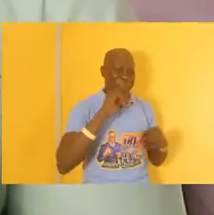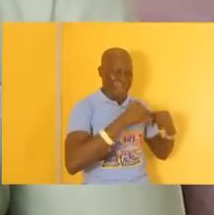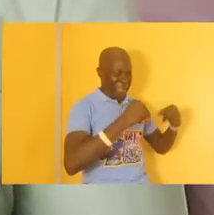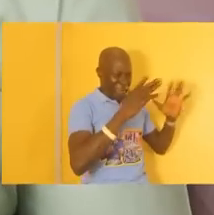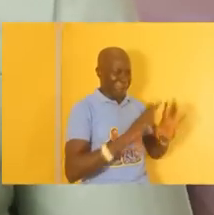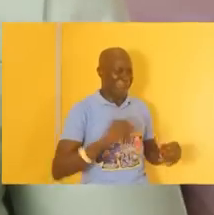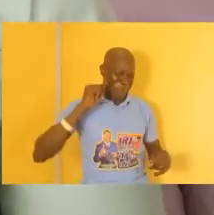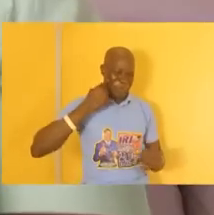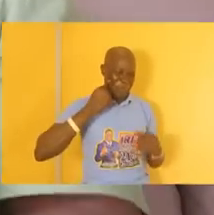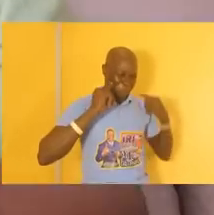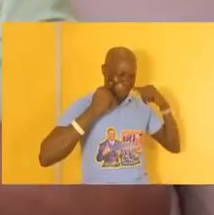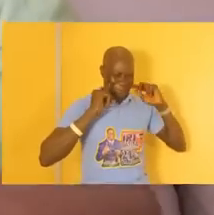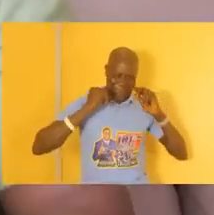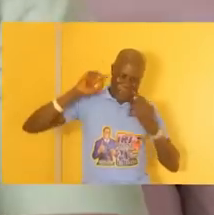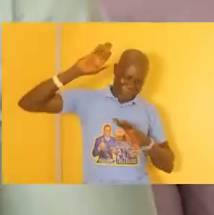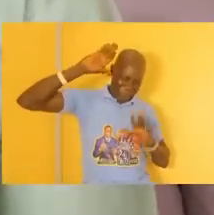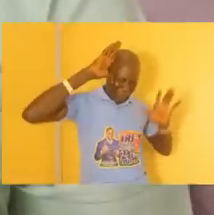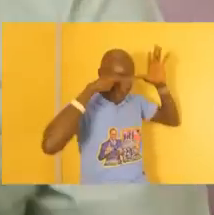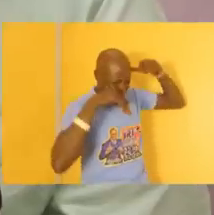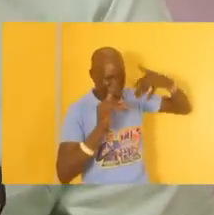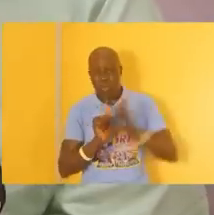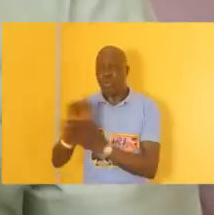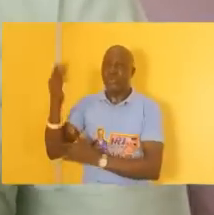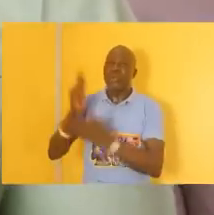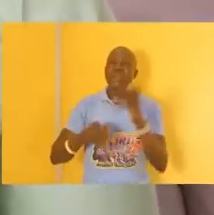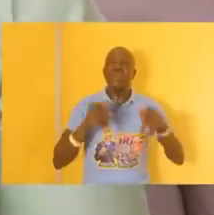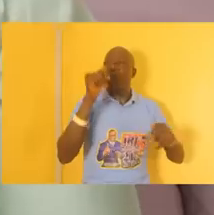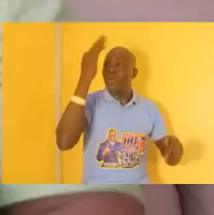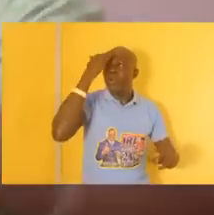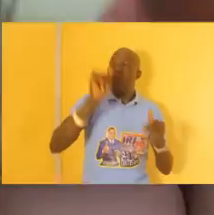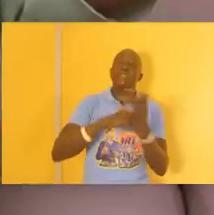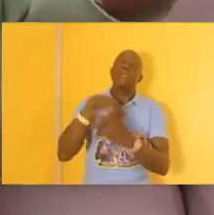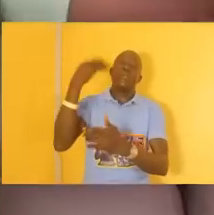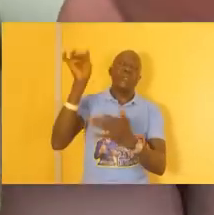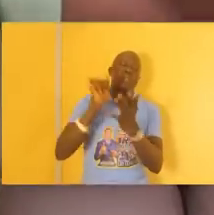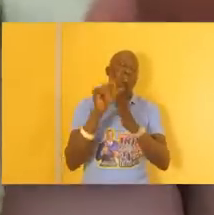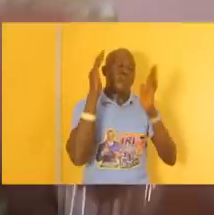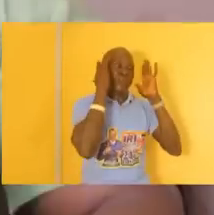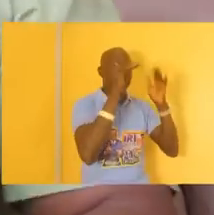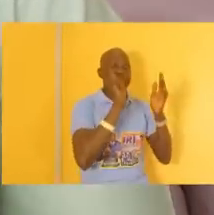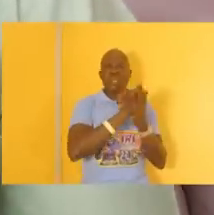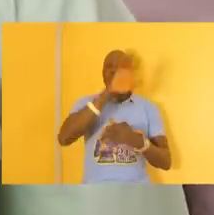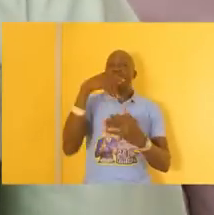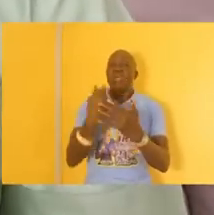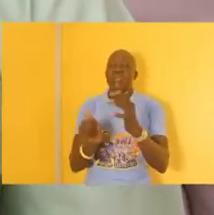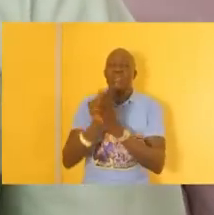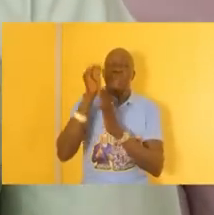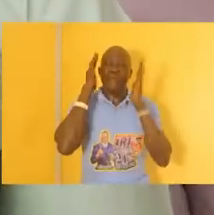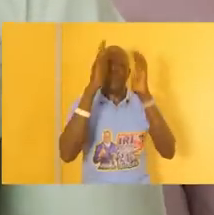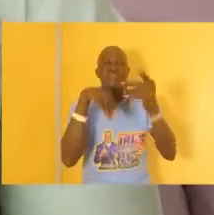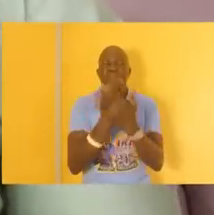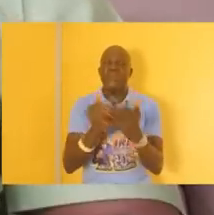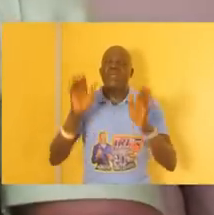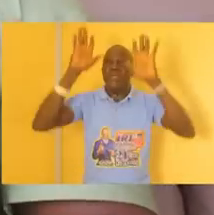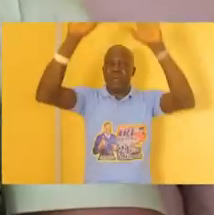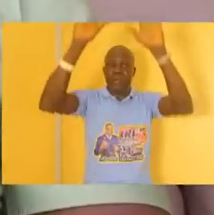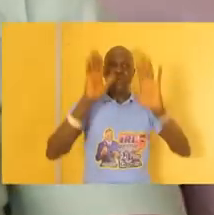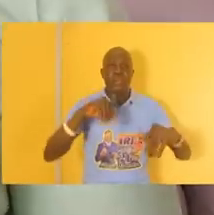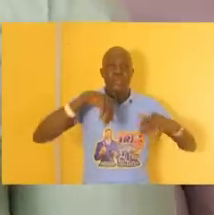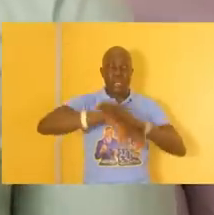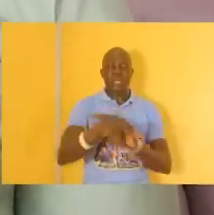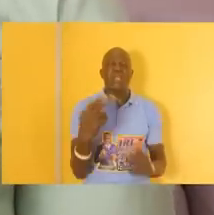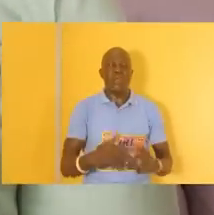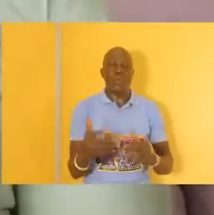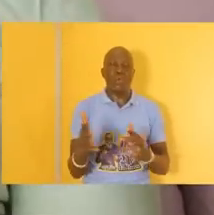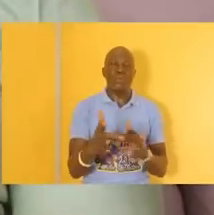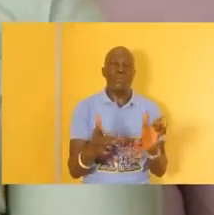of Jesus. In the mighty name of Jesus. In the name of Jesus Christ. I command. Not so Jesus. End of delay. In the